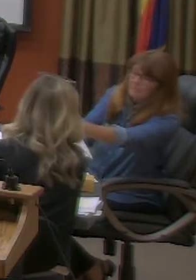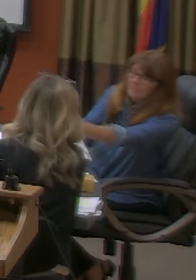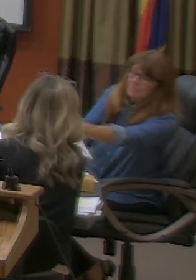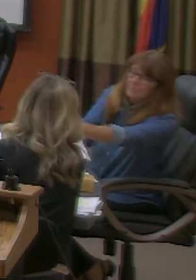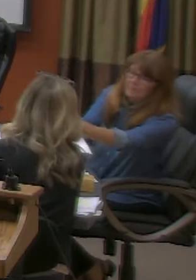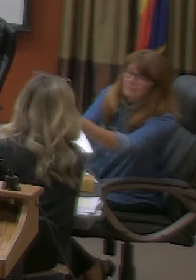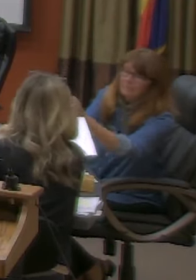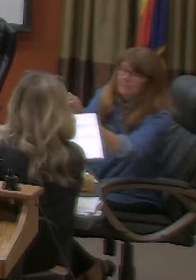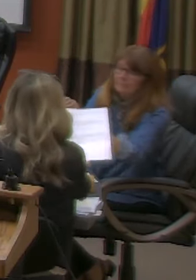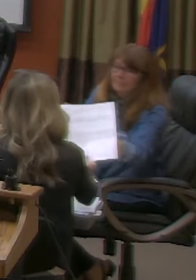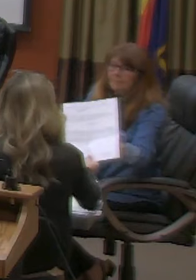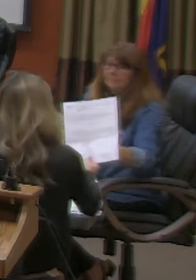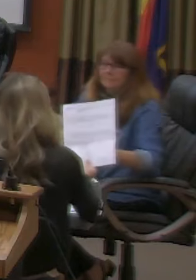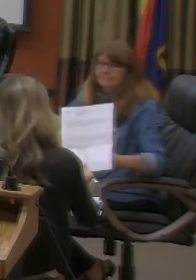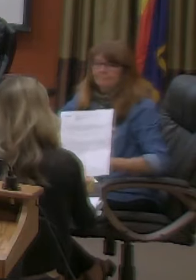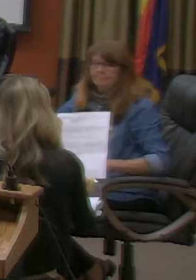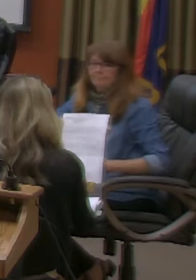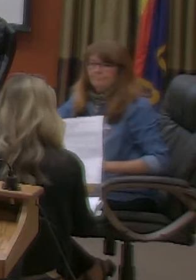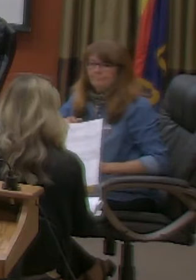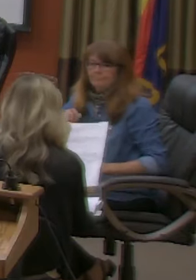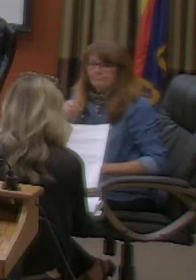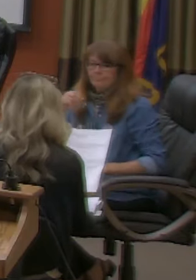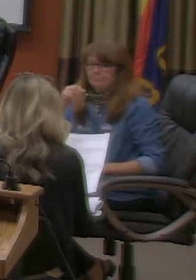last paragraph.